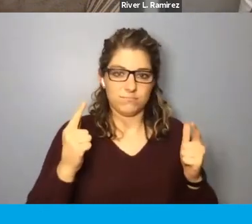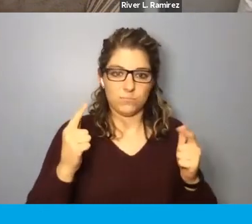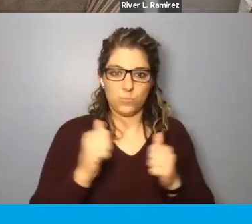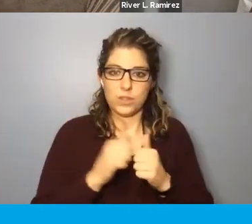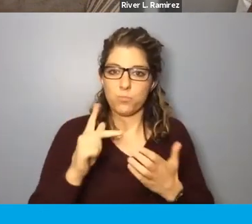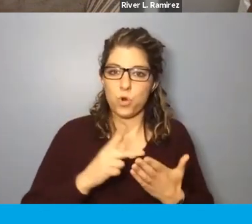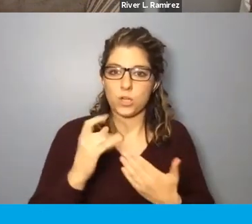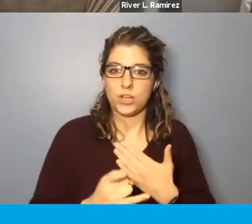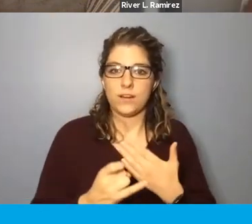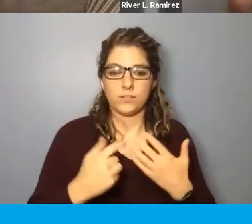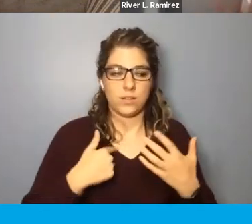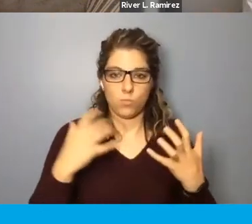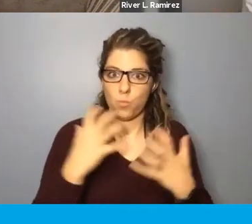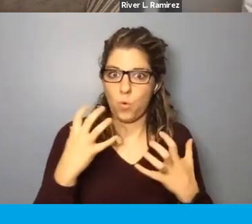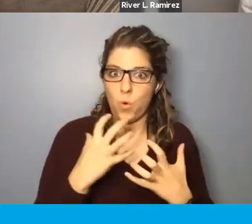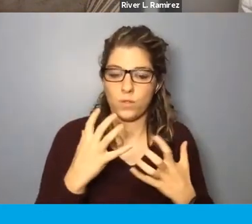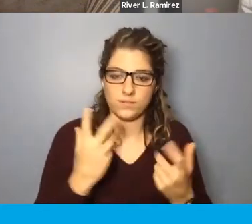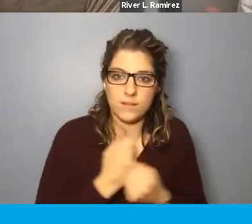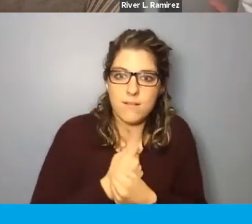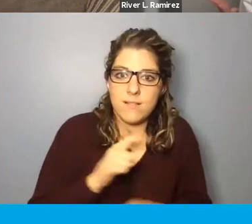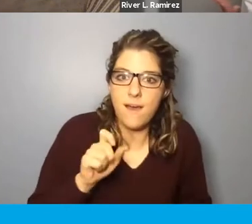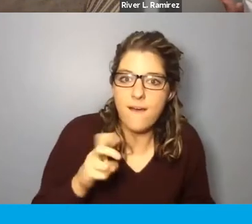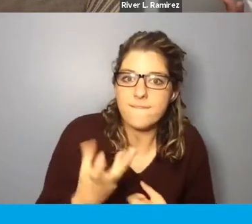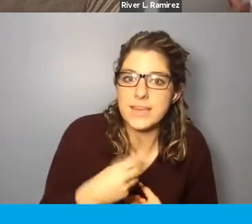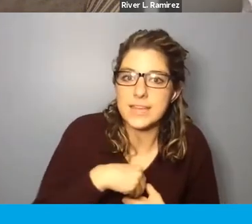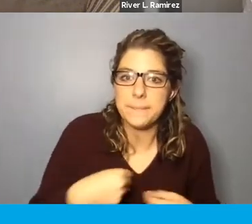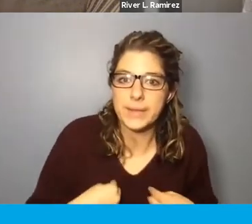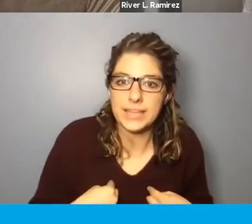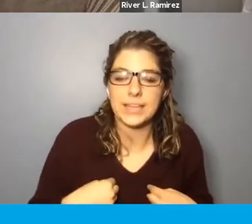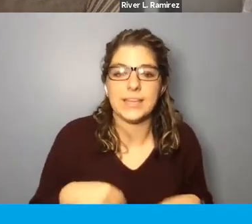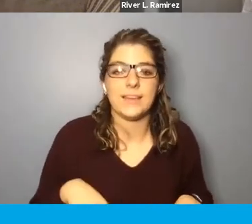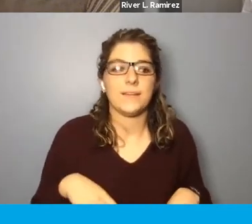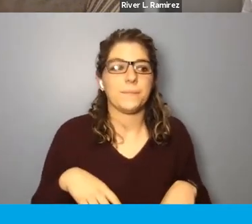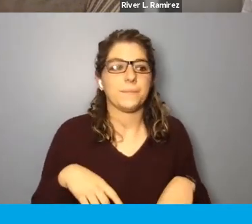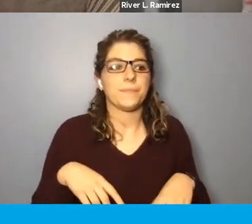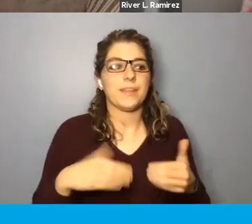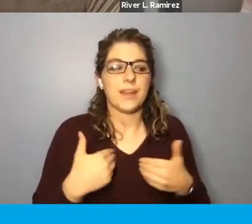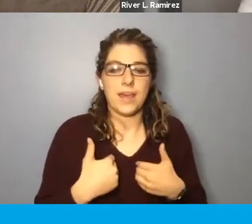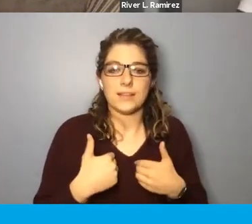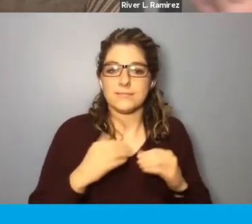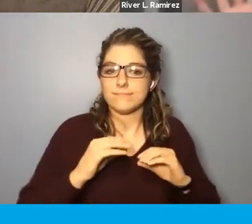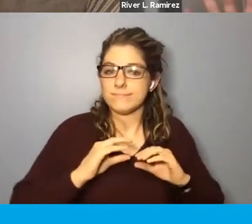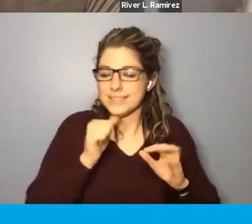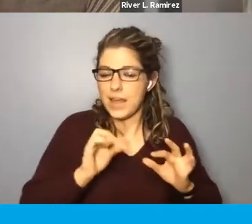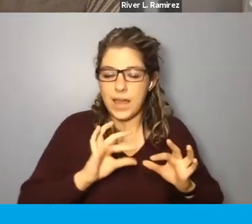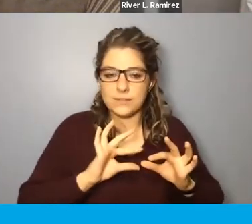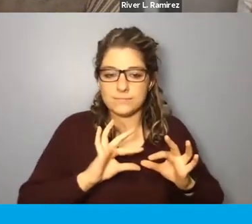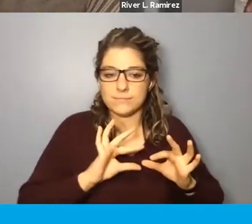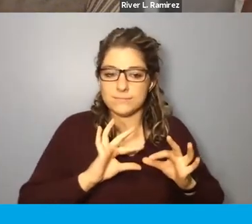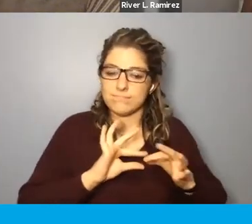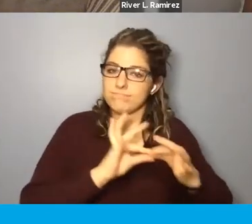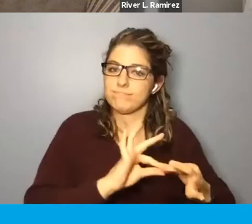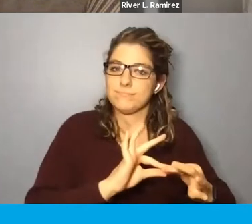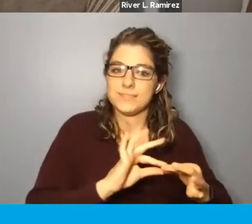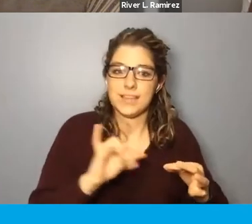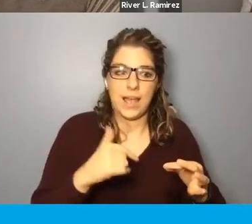And I was like, whoa, there's all this love in me. And even though it has nothing to attach itself to, it's like,